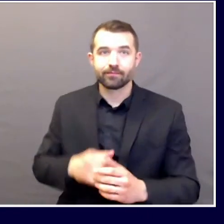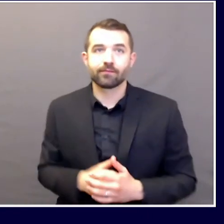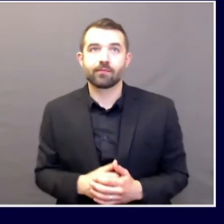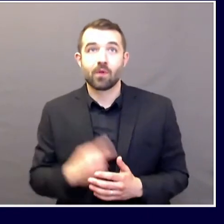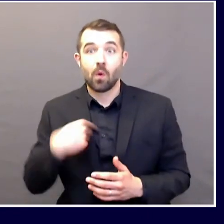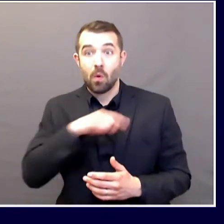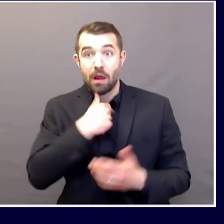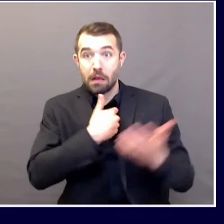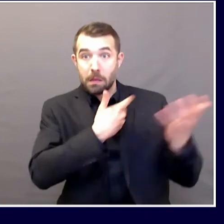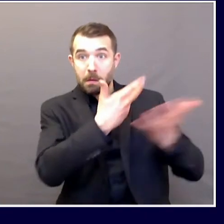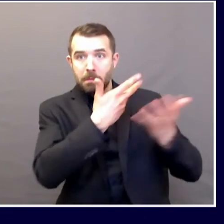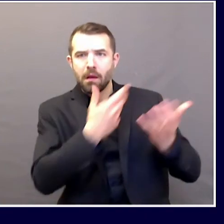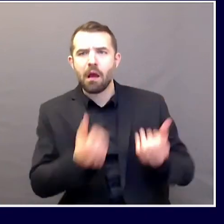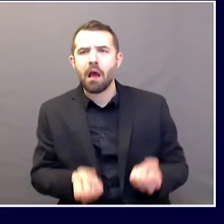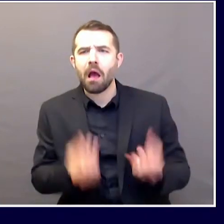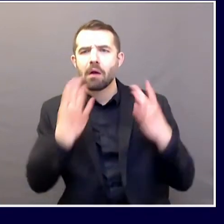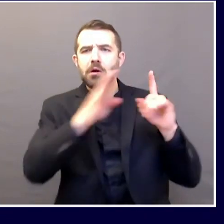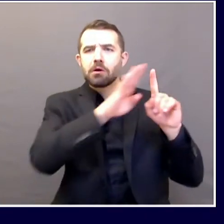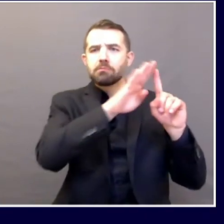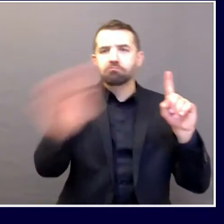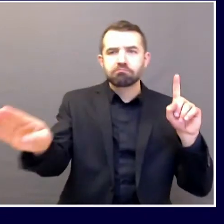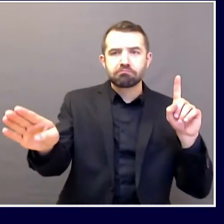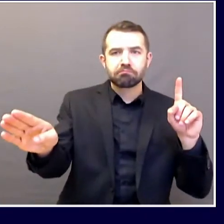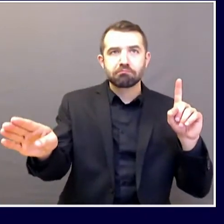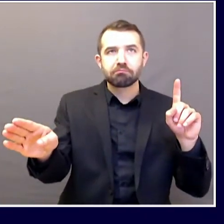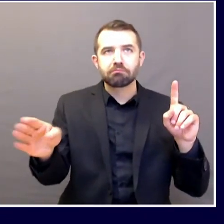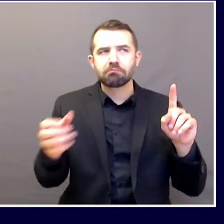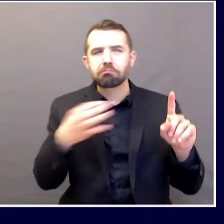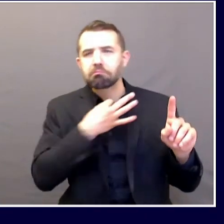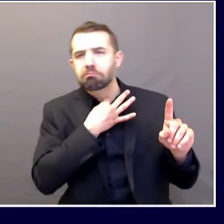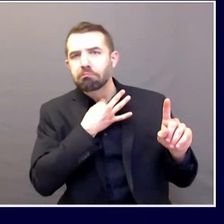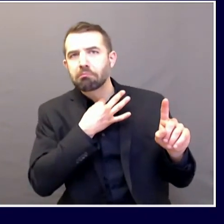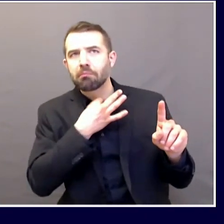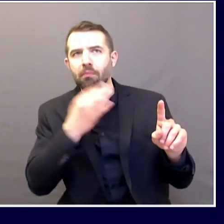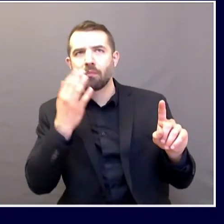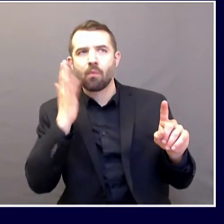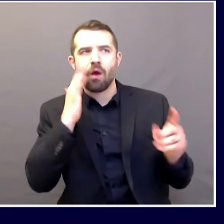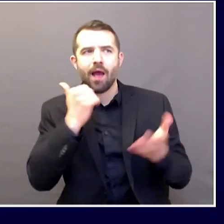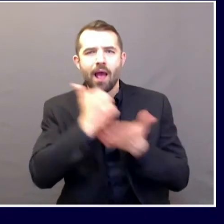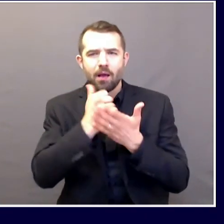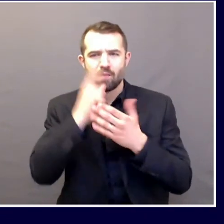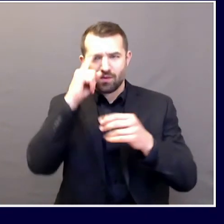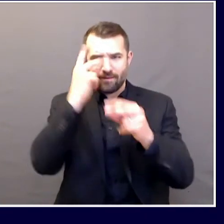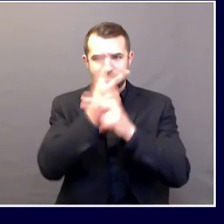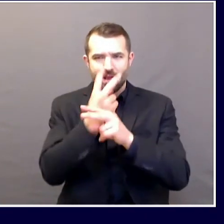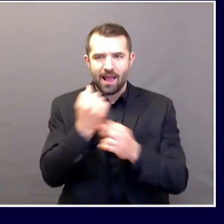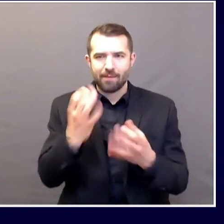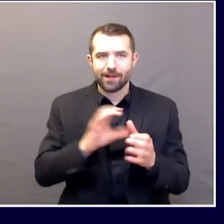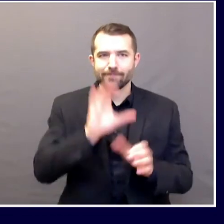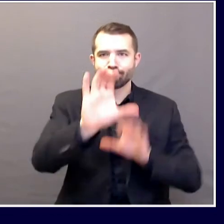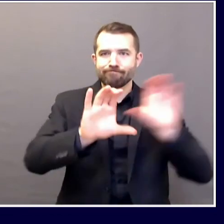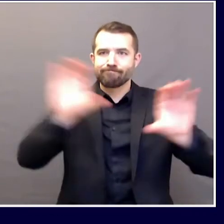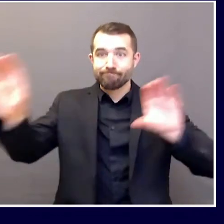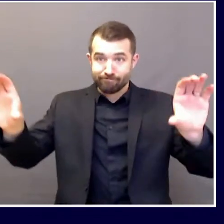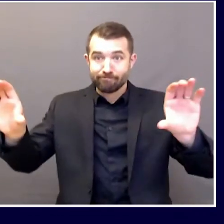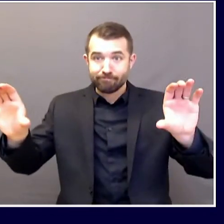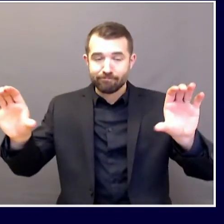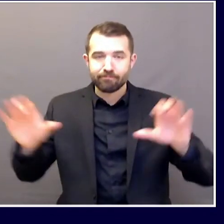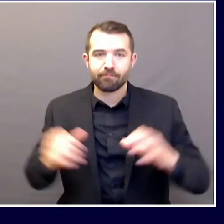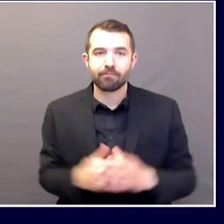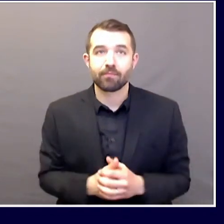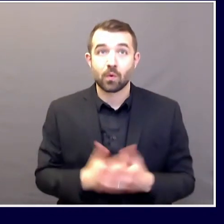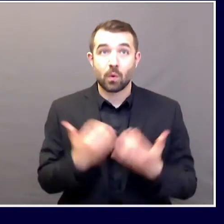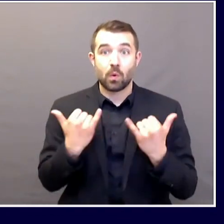entities separate and apart from what the state of Maine receives. But again, we will be placing that order today for